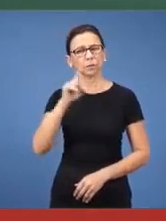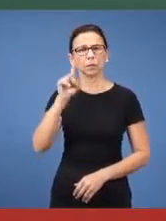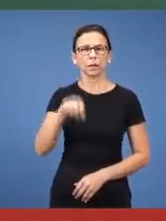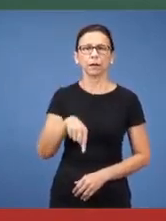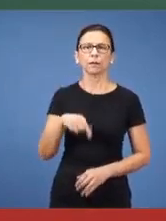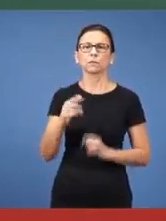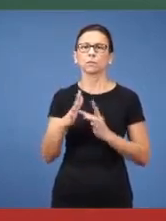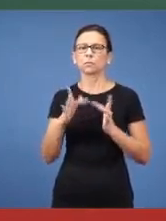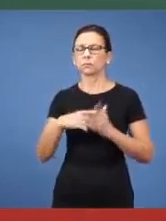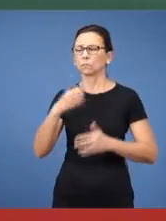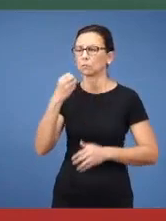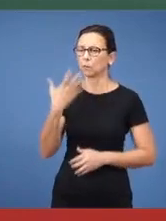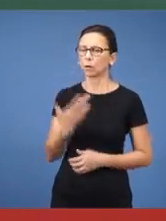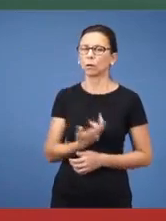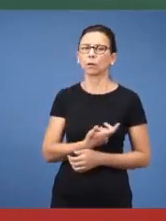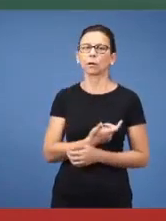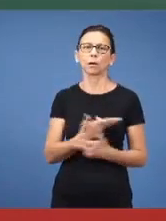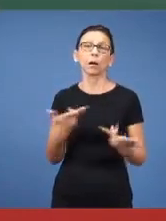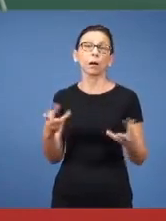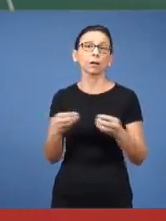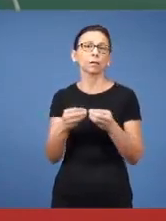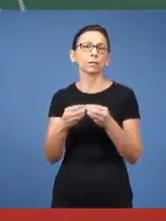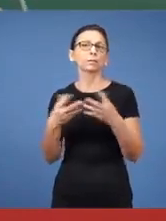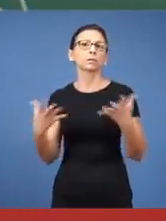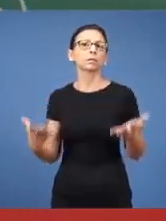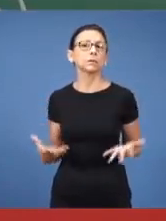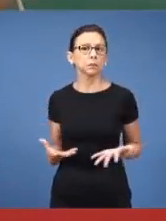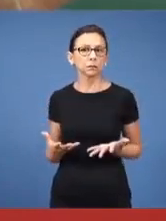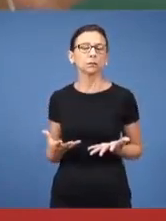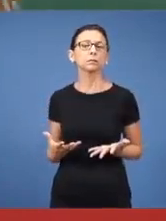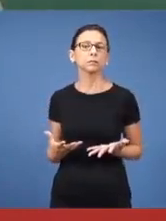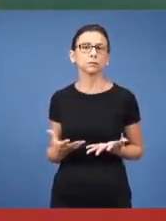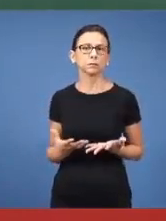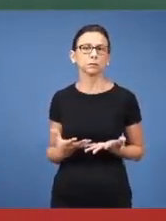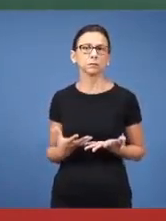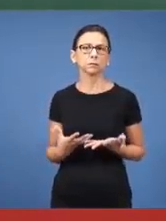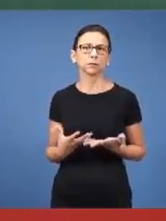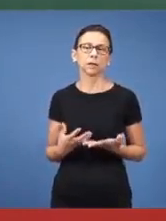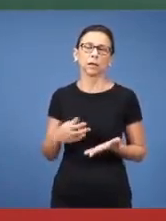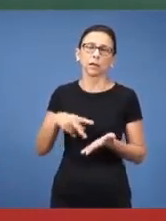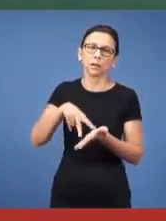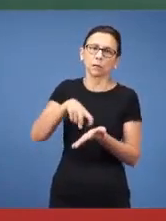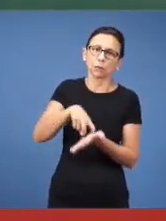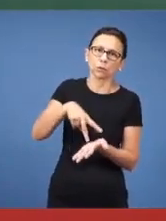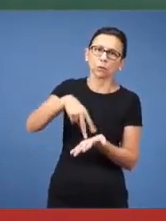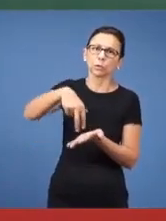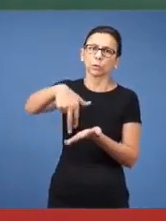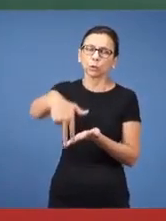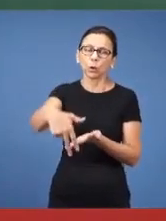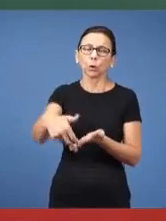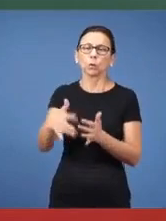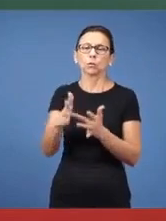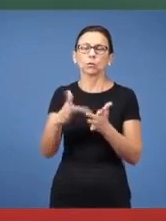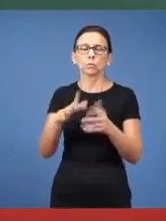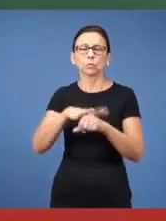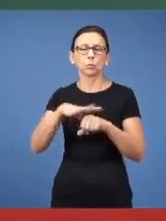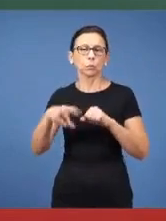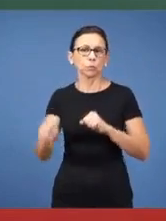good, Jesus is this, this is, Jesus has done the miracles. The lame walked, the blind